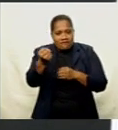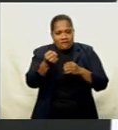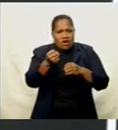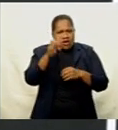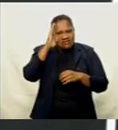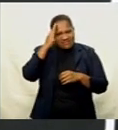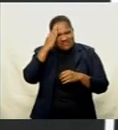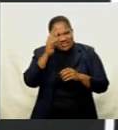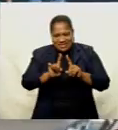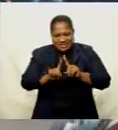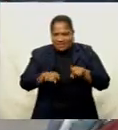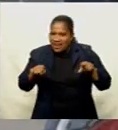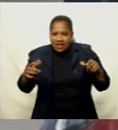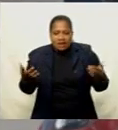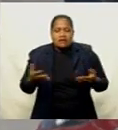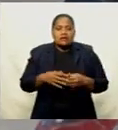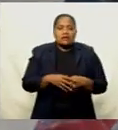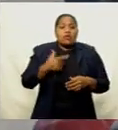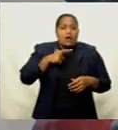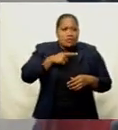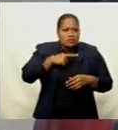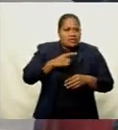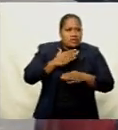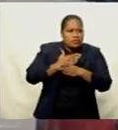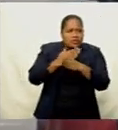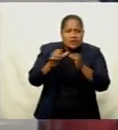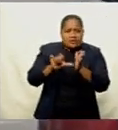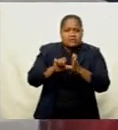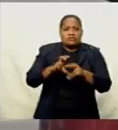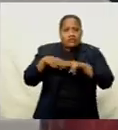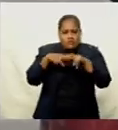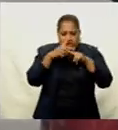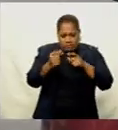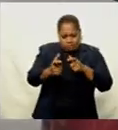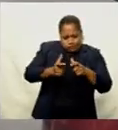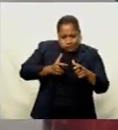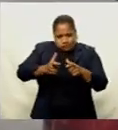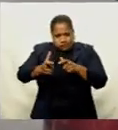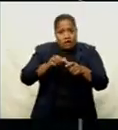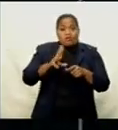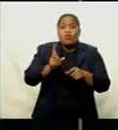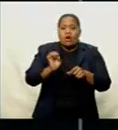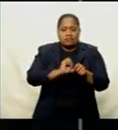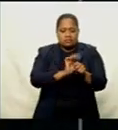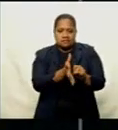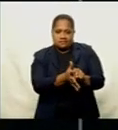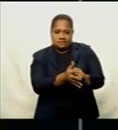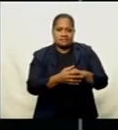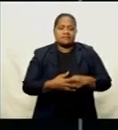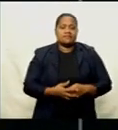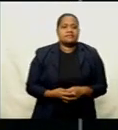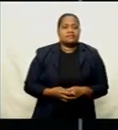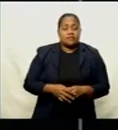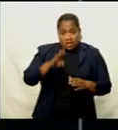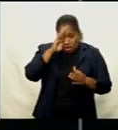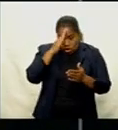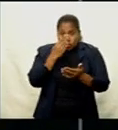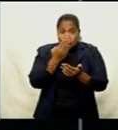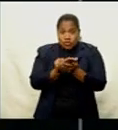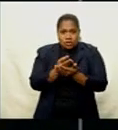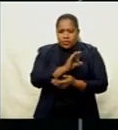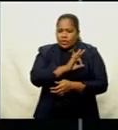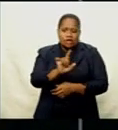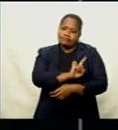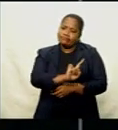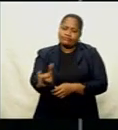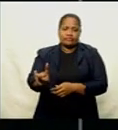their efforts to keep Fiji COVID contained. Apenisa Wangardobu, FBC News. And students will not be returning to